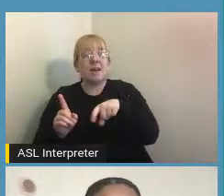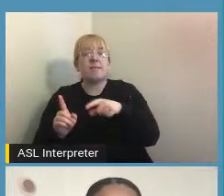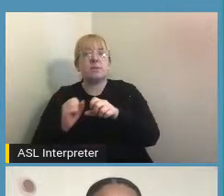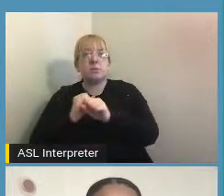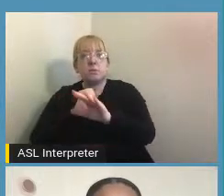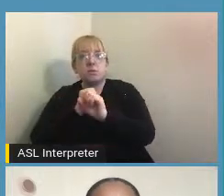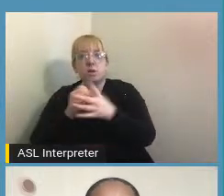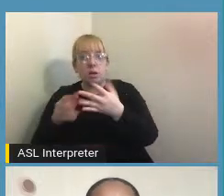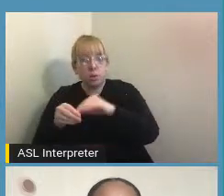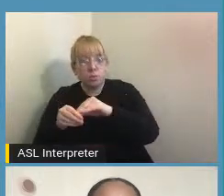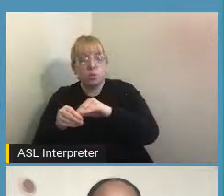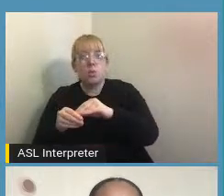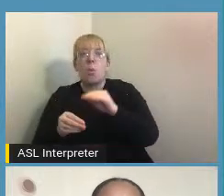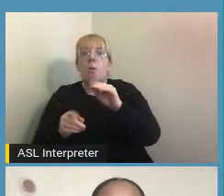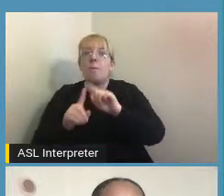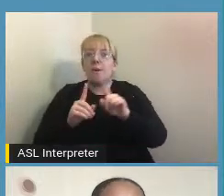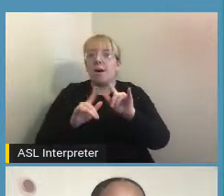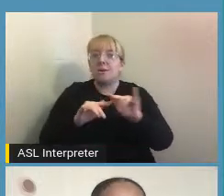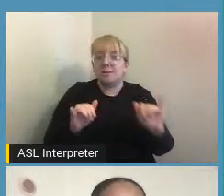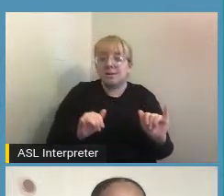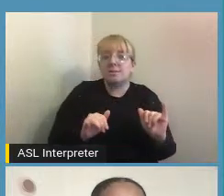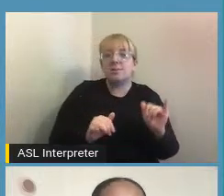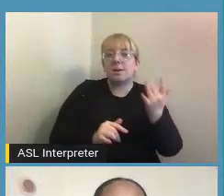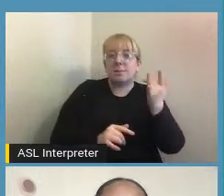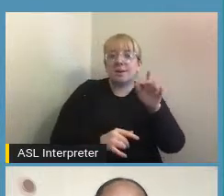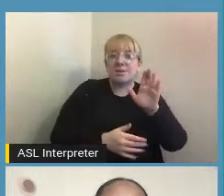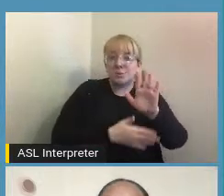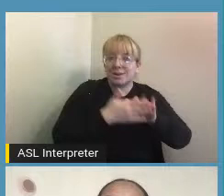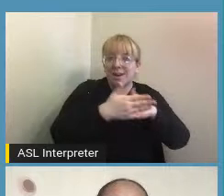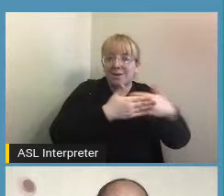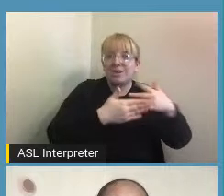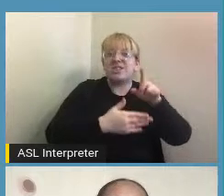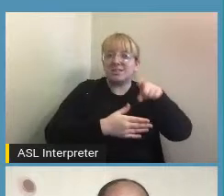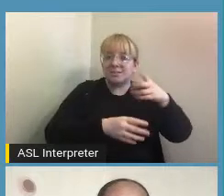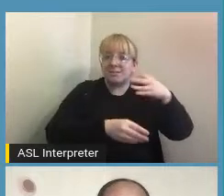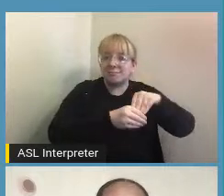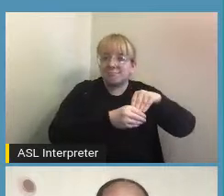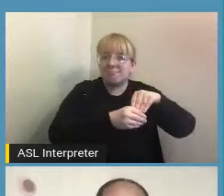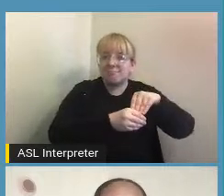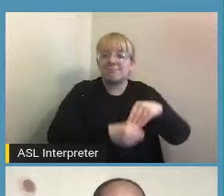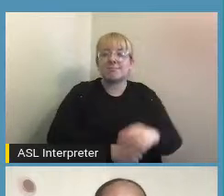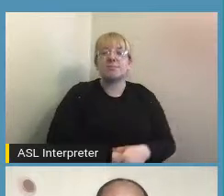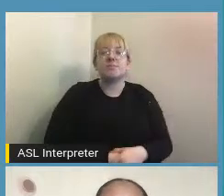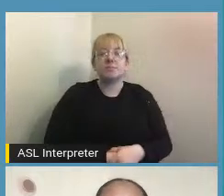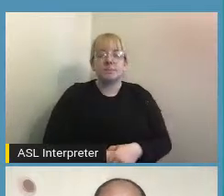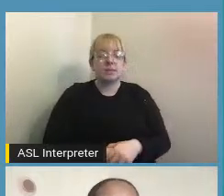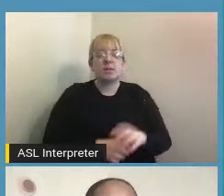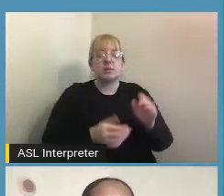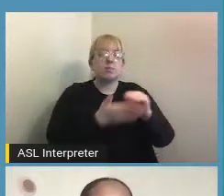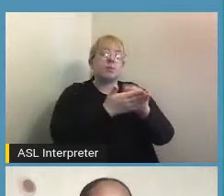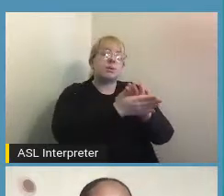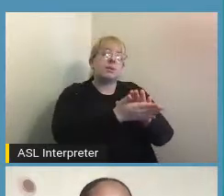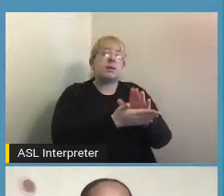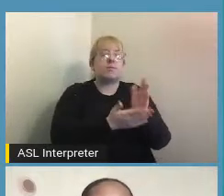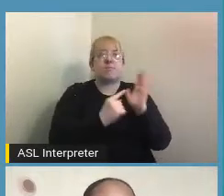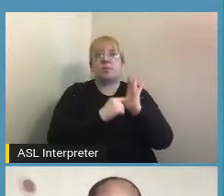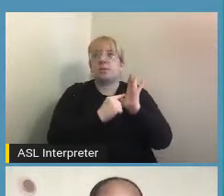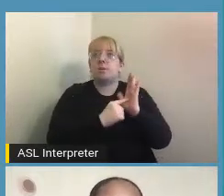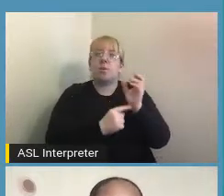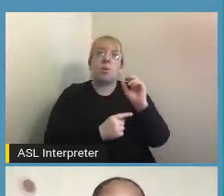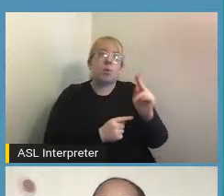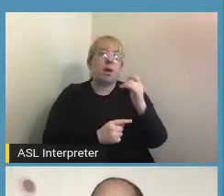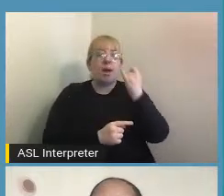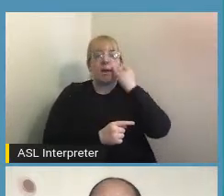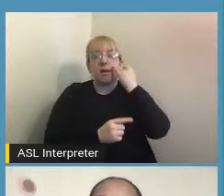the campaign, but also for your calendar. Noting, okay, if this project is